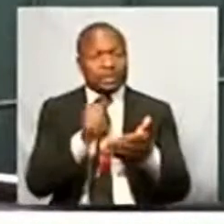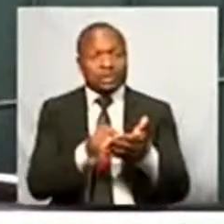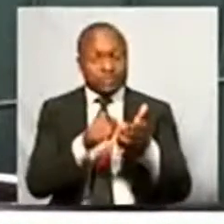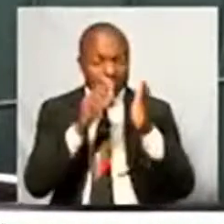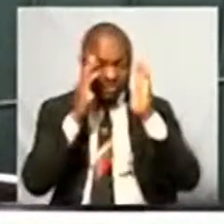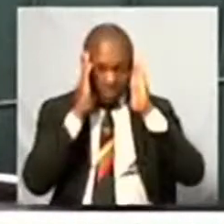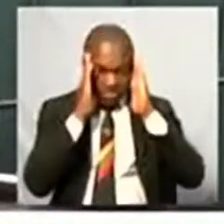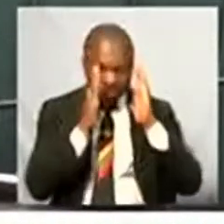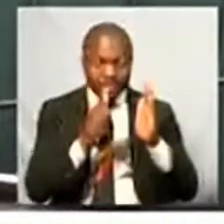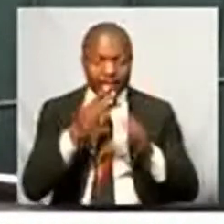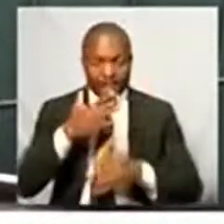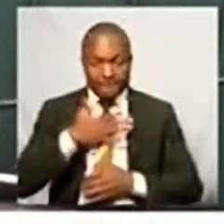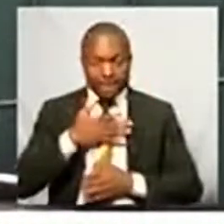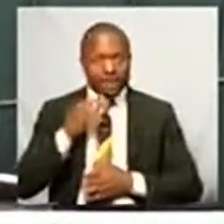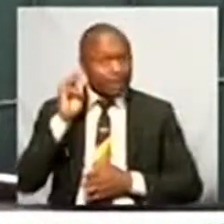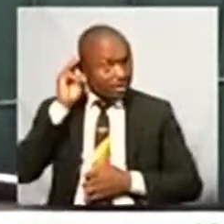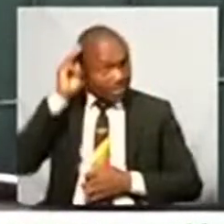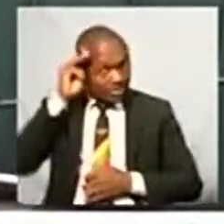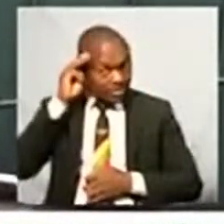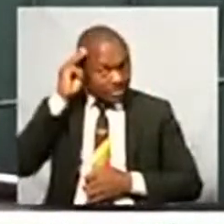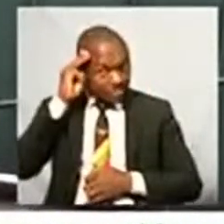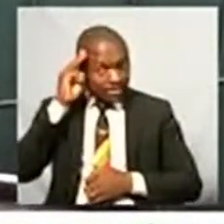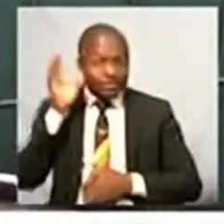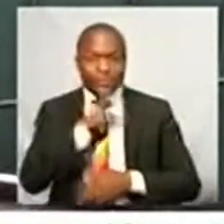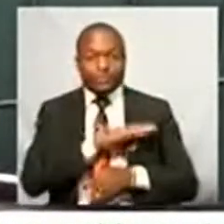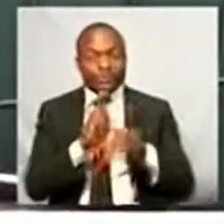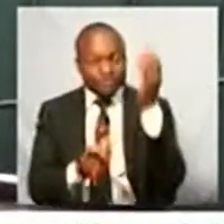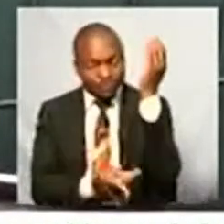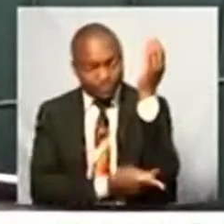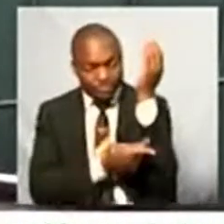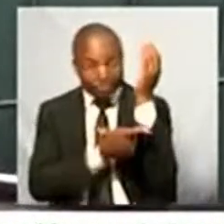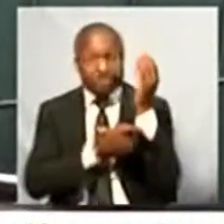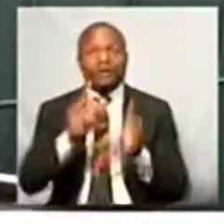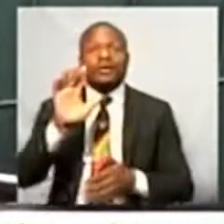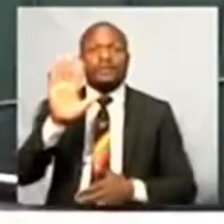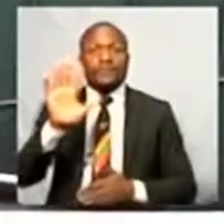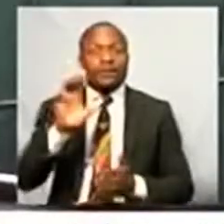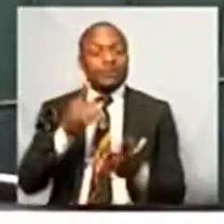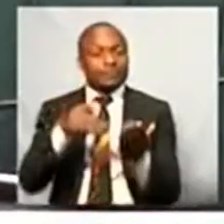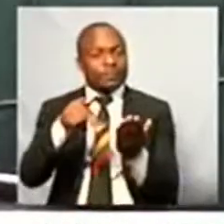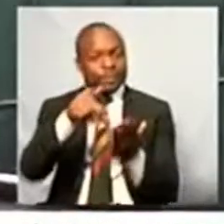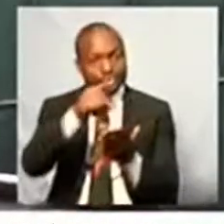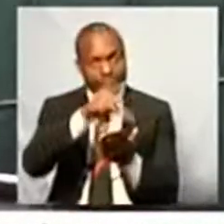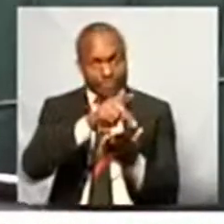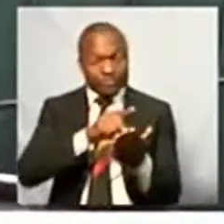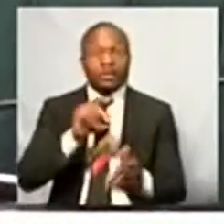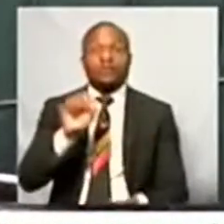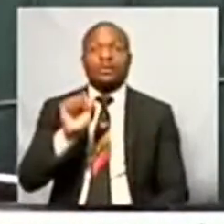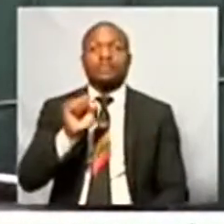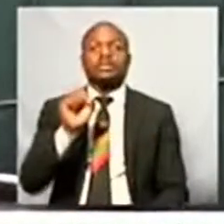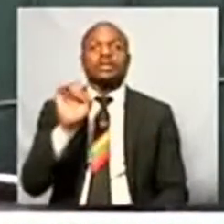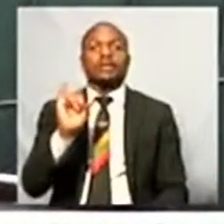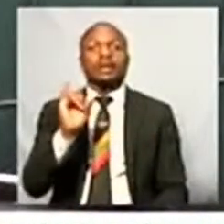commitment, my ministry has already developed 5 draft statutory instruments,